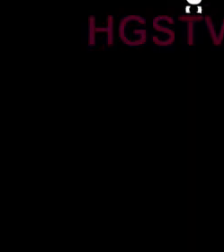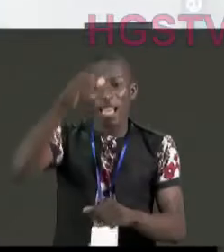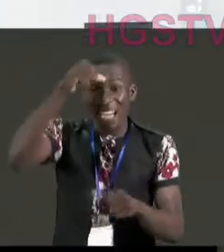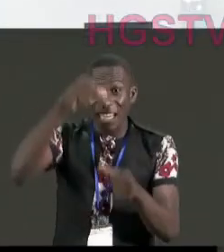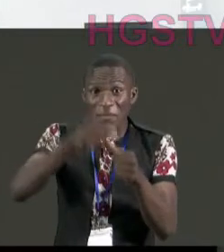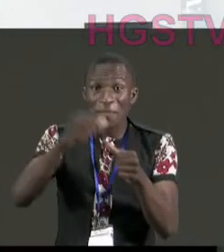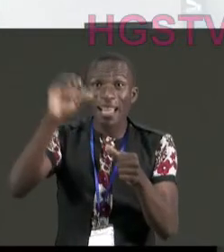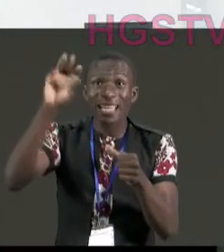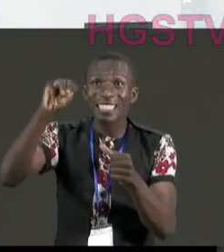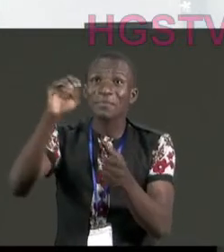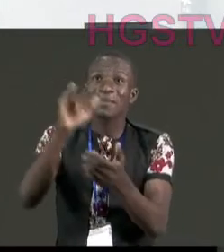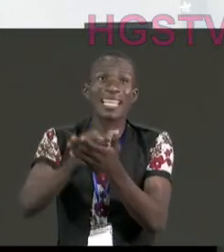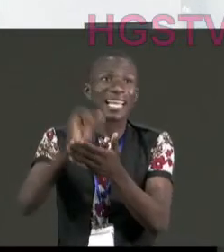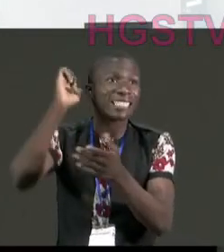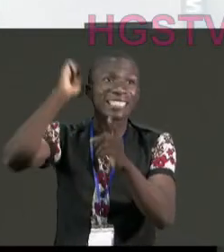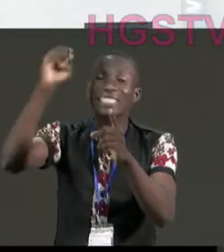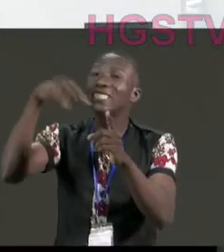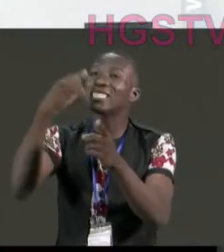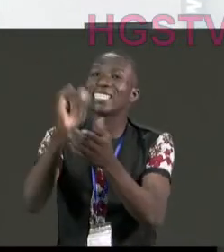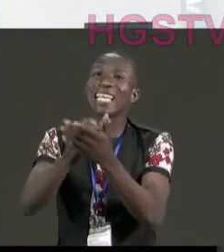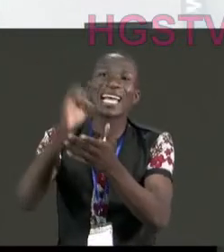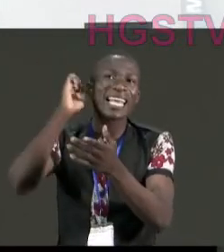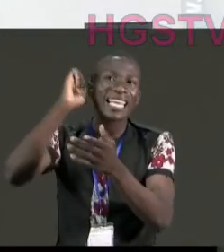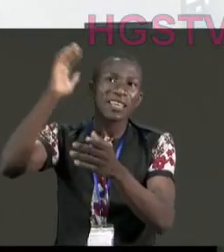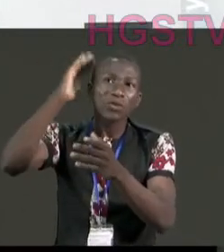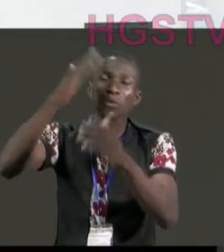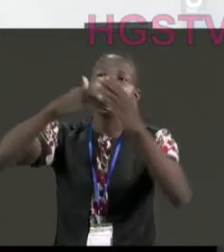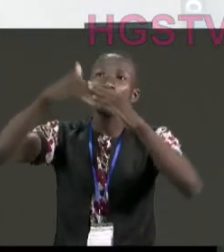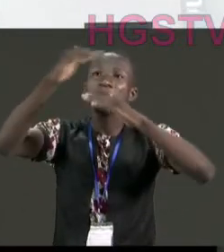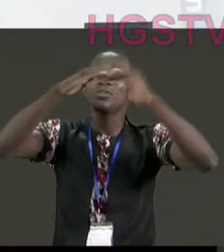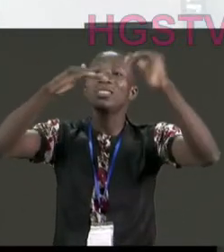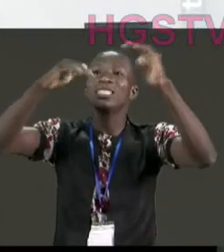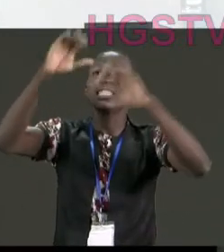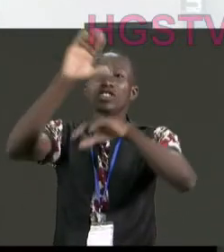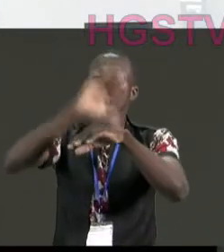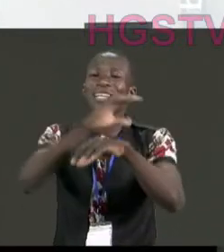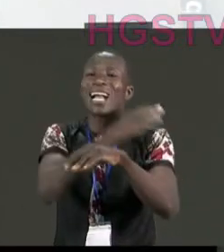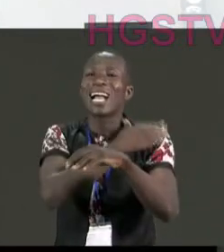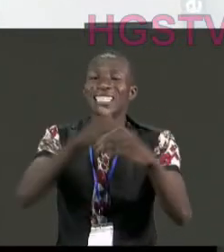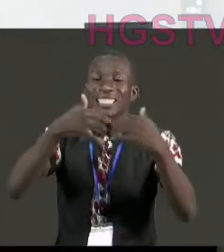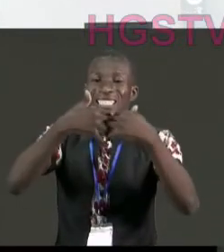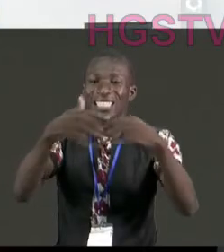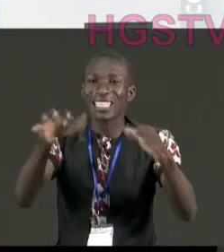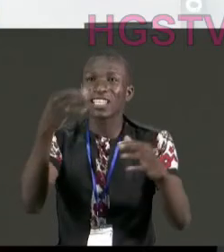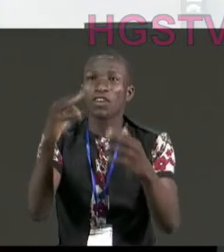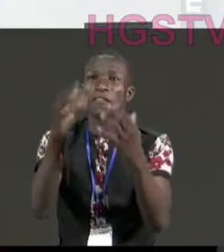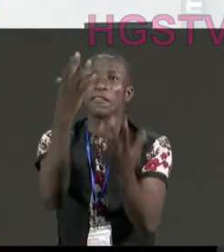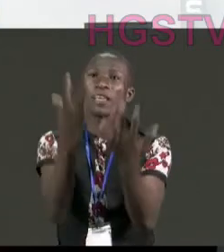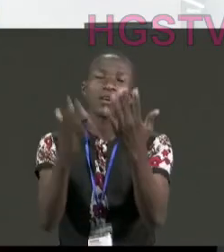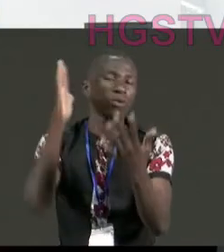he will build his church and the gates of hell shall not prevail against it.